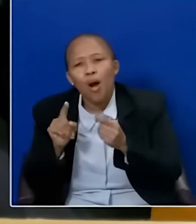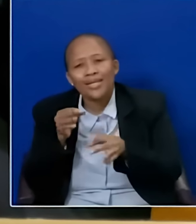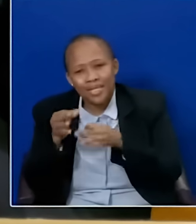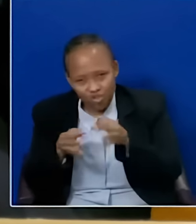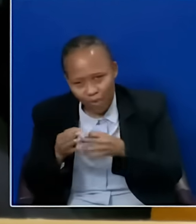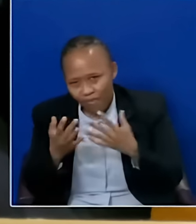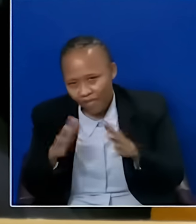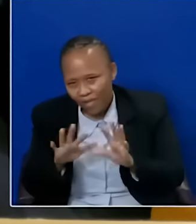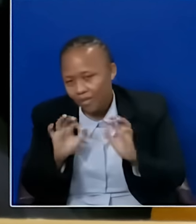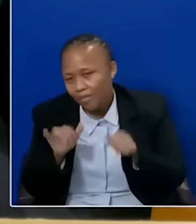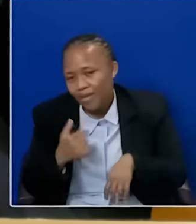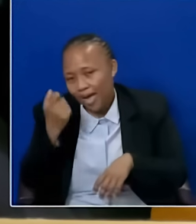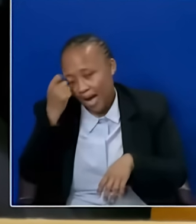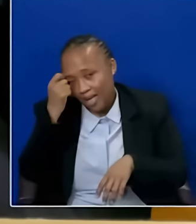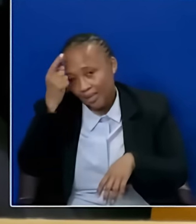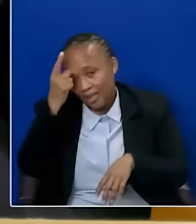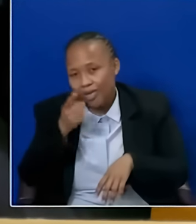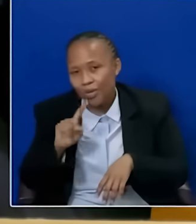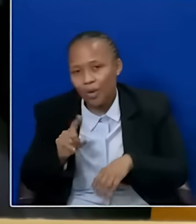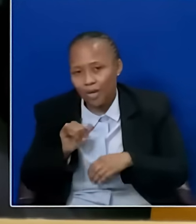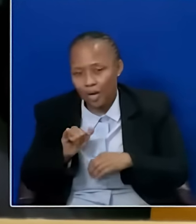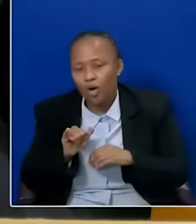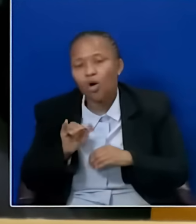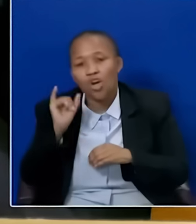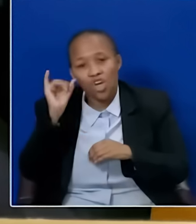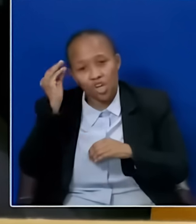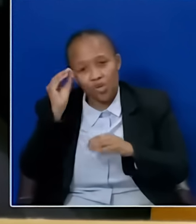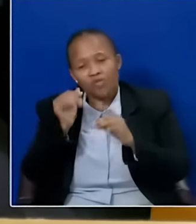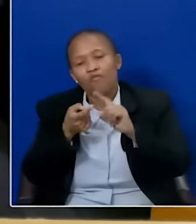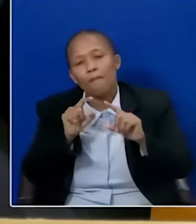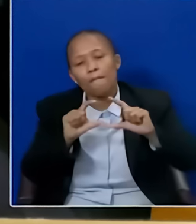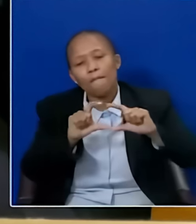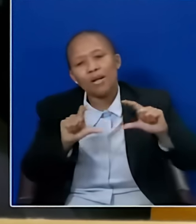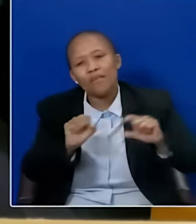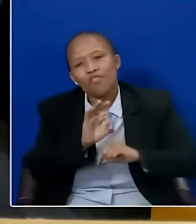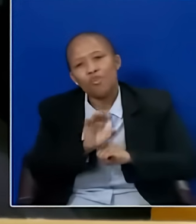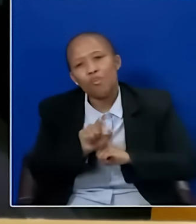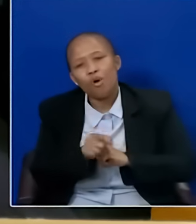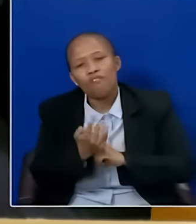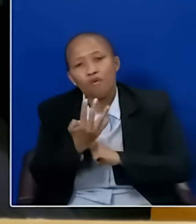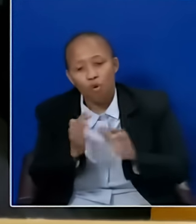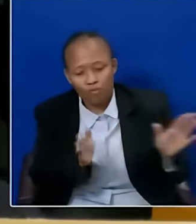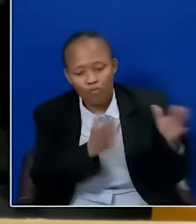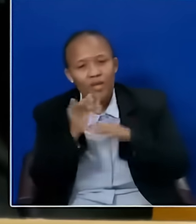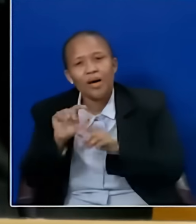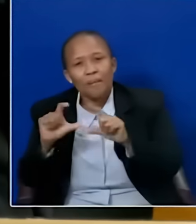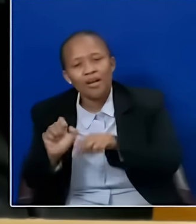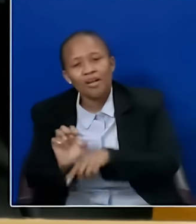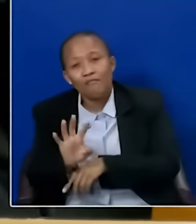been 3.4, subparagraph 3.4. And then you go to paragraph 4, it's a completely